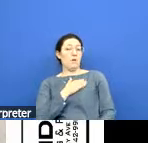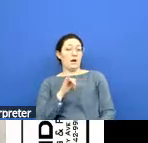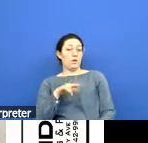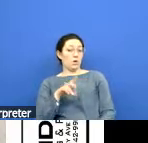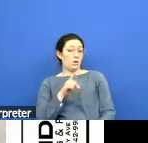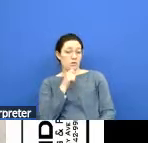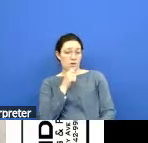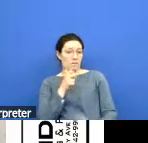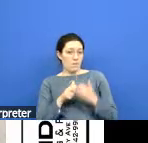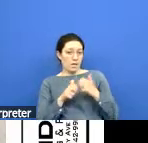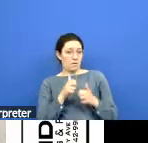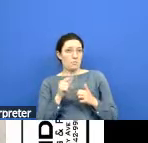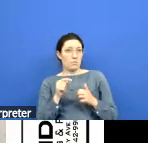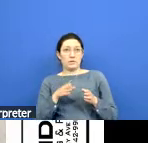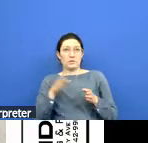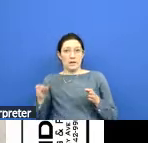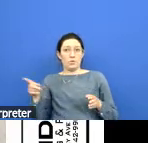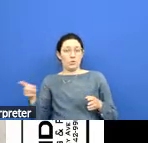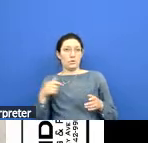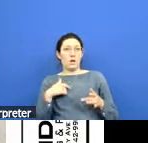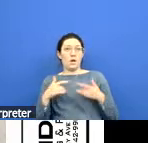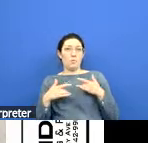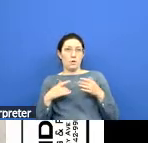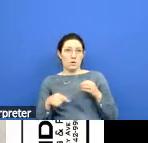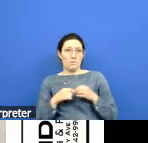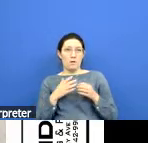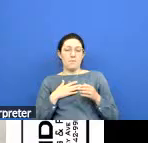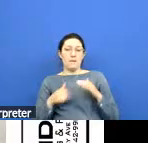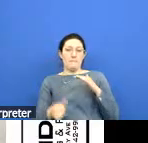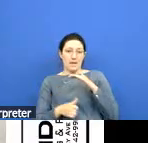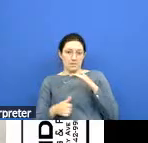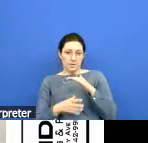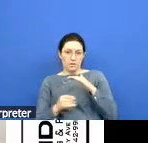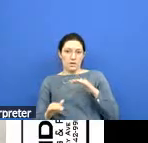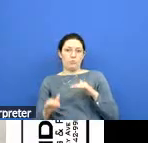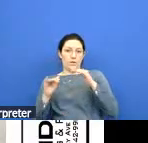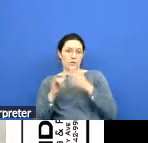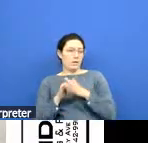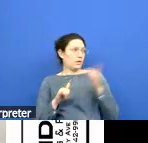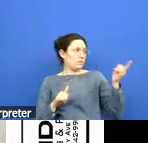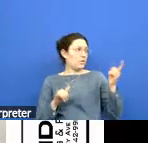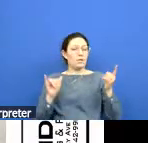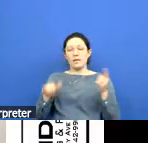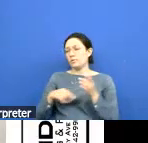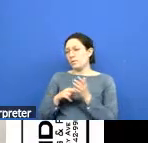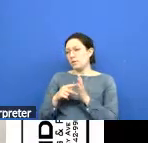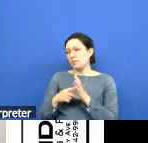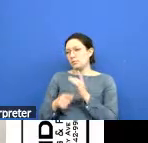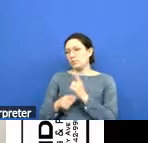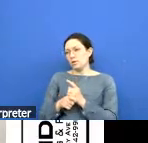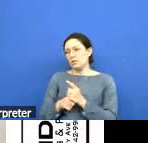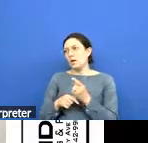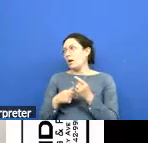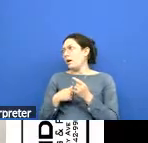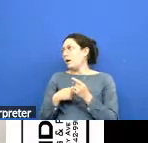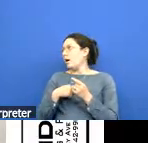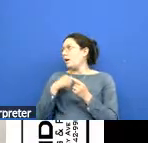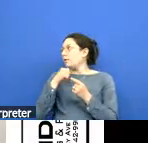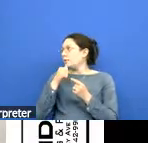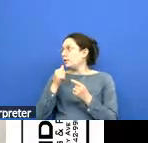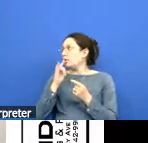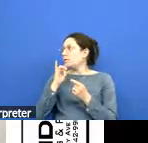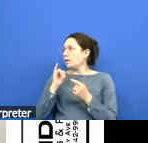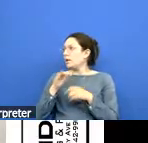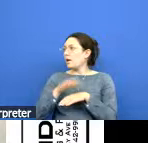your neighbor's yard. Yeah. Well, I mean, Just worried about my basement and raising a. well, that's what I mean. It's not necessarily